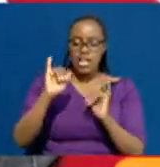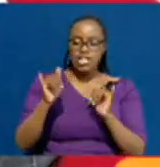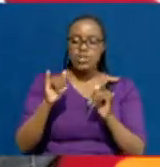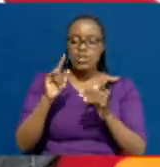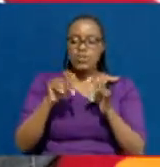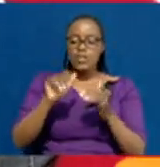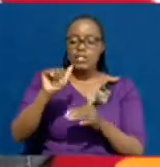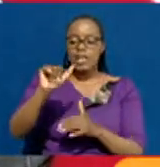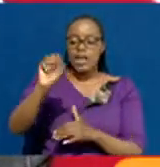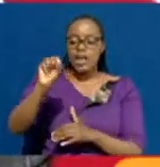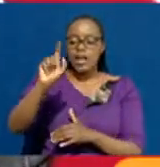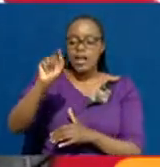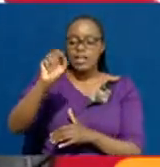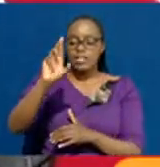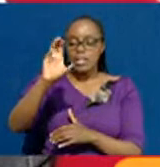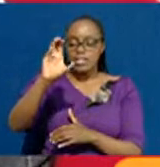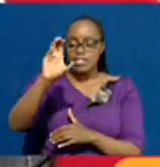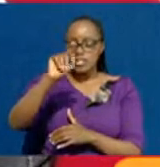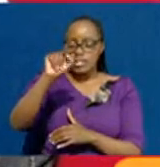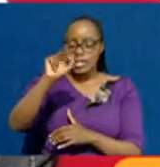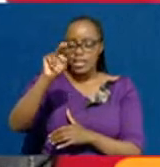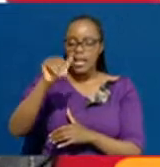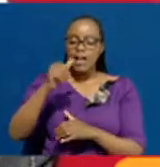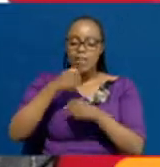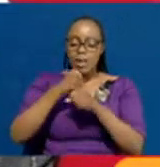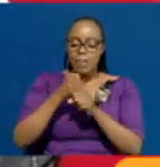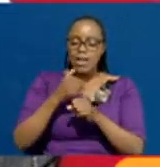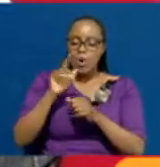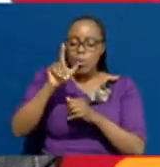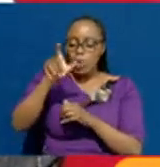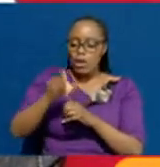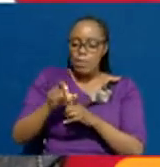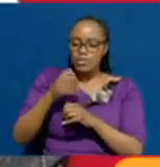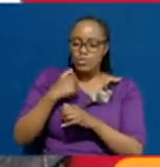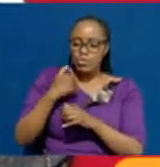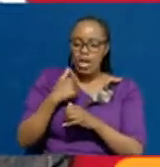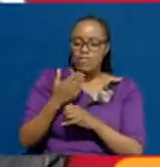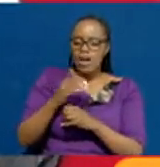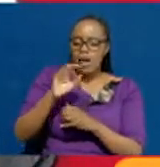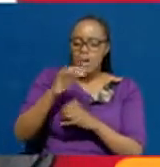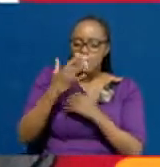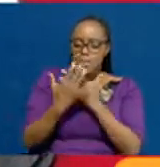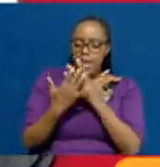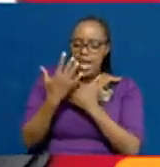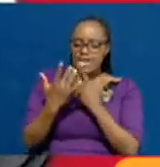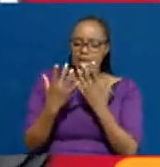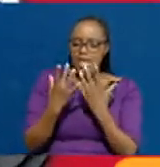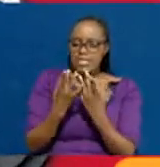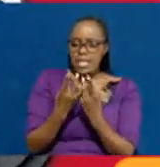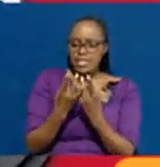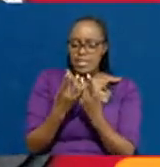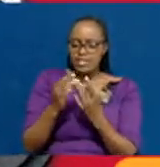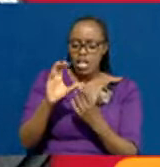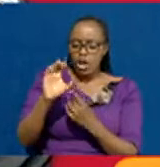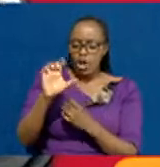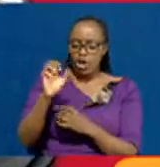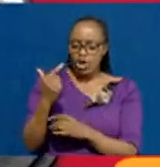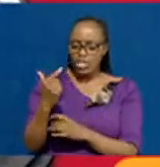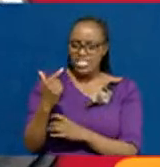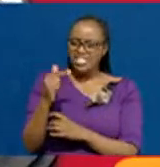the AstraZeneca causes blood clot. And I'd love to get a clarification on